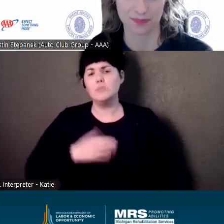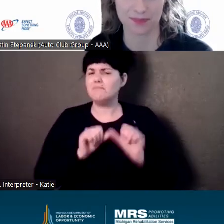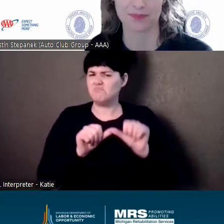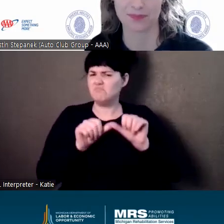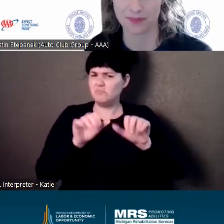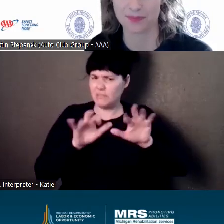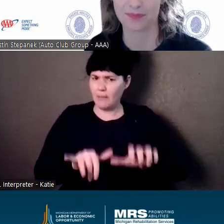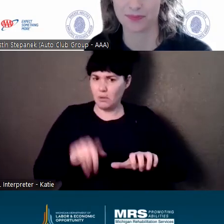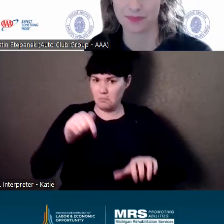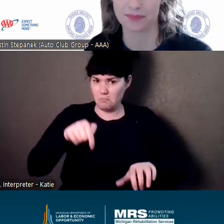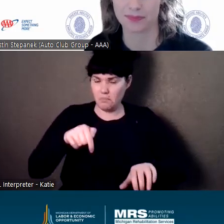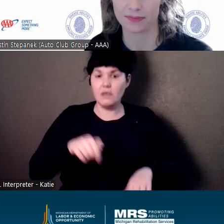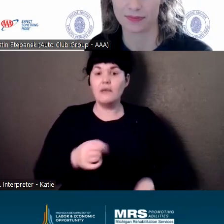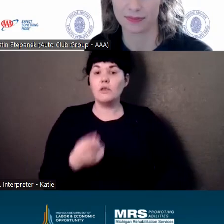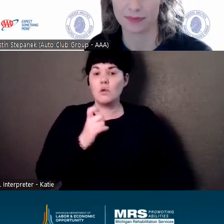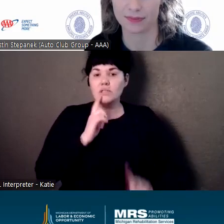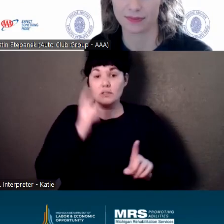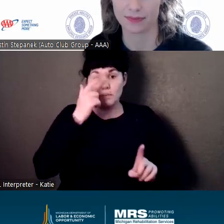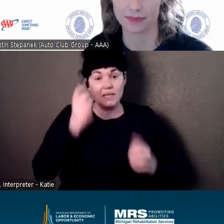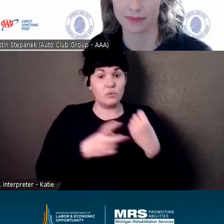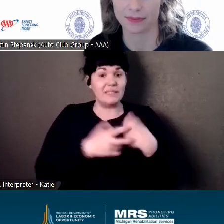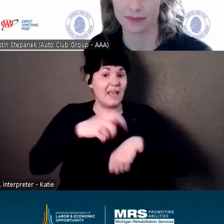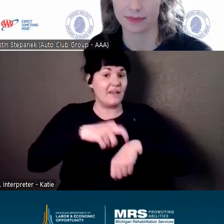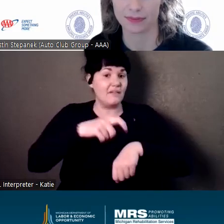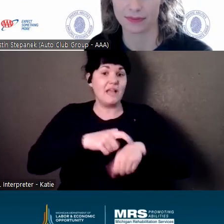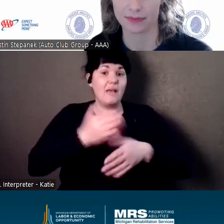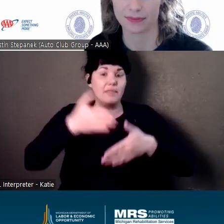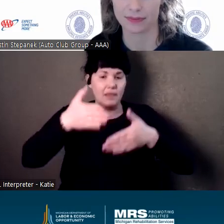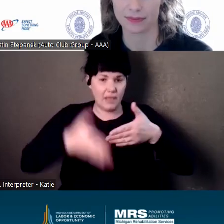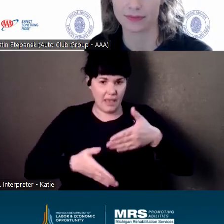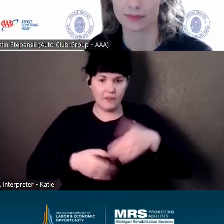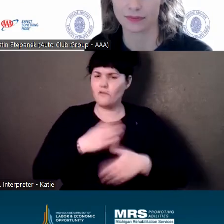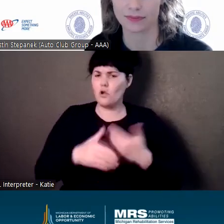will have time at the end to kind of open it up for all questions